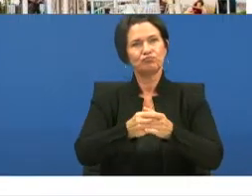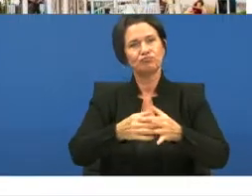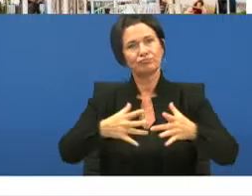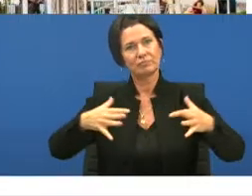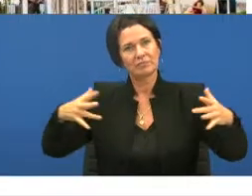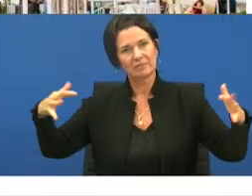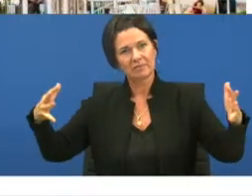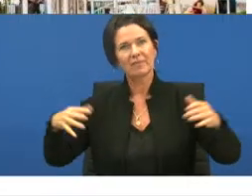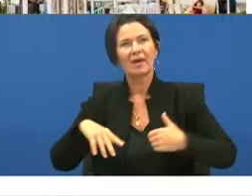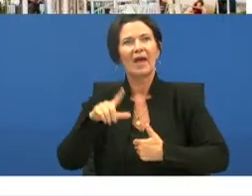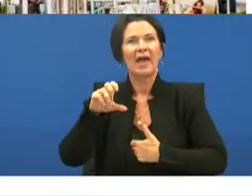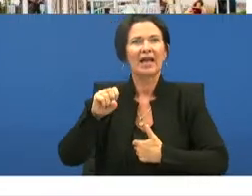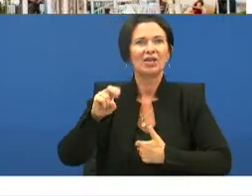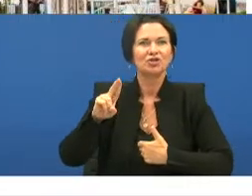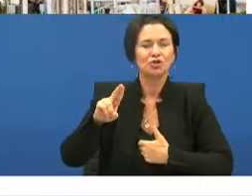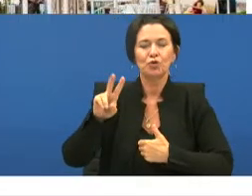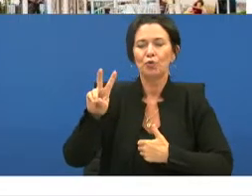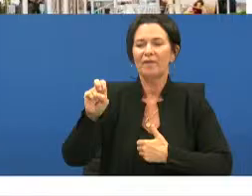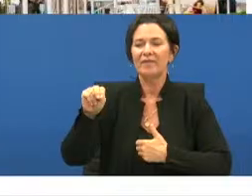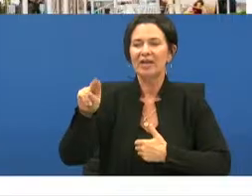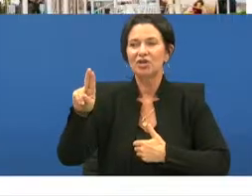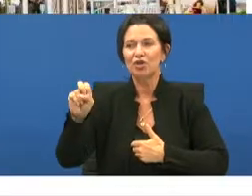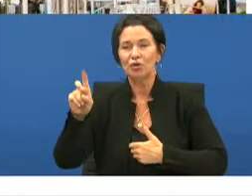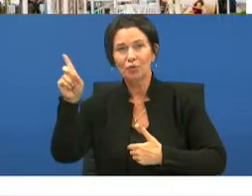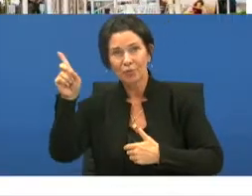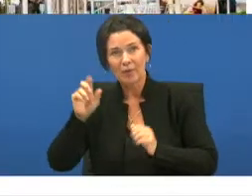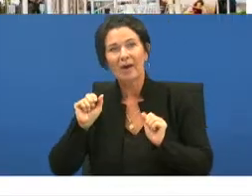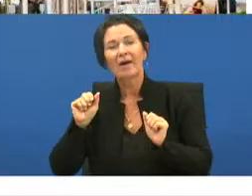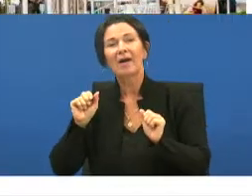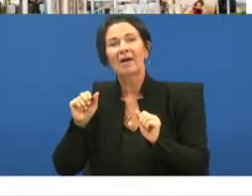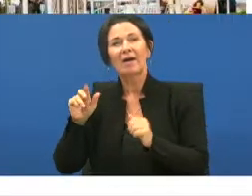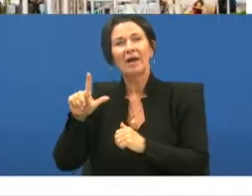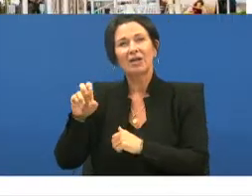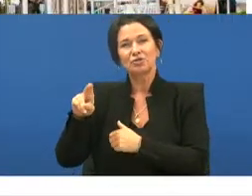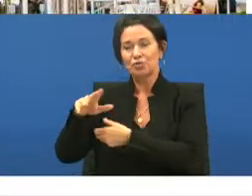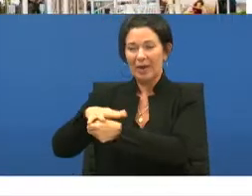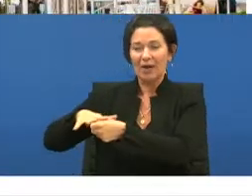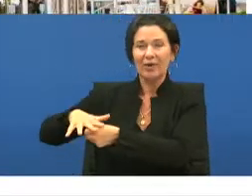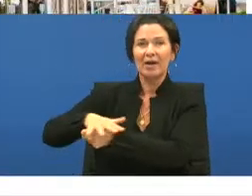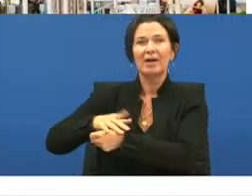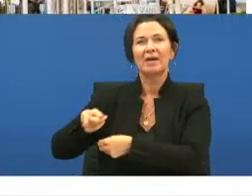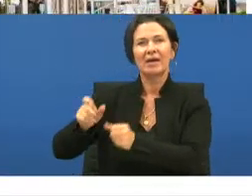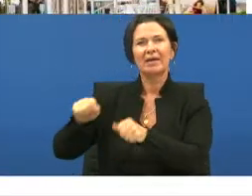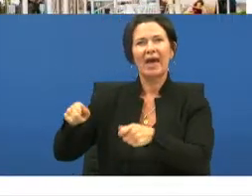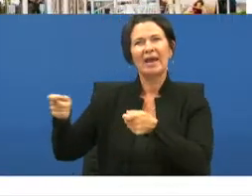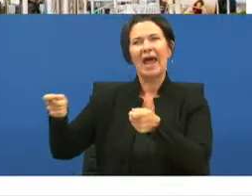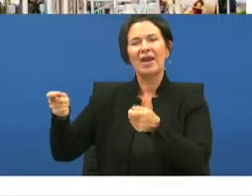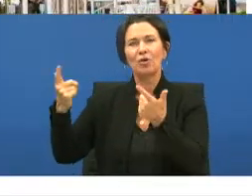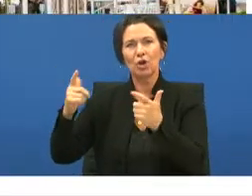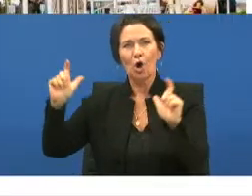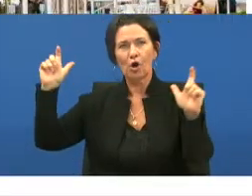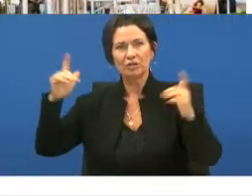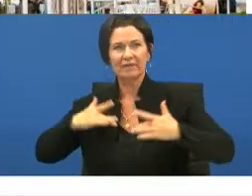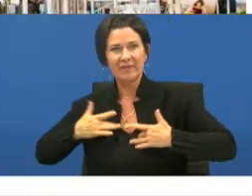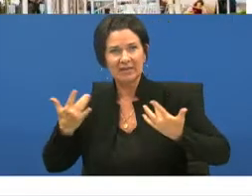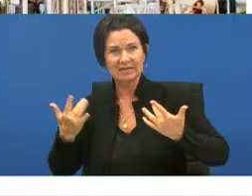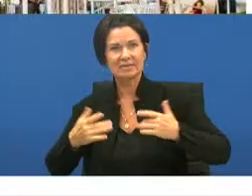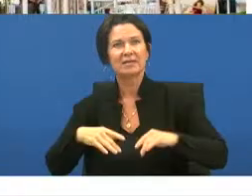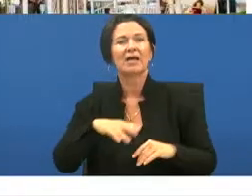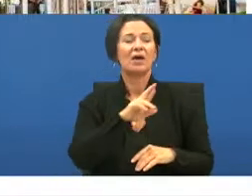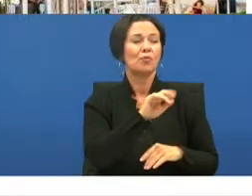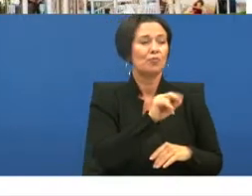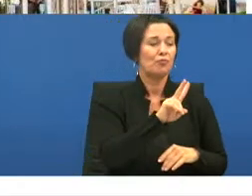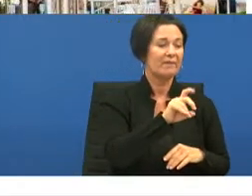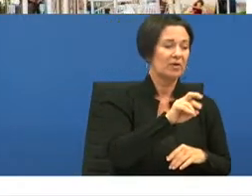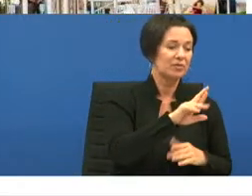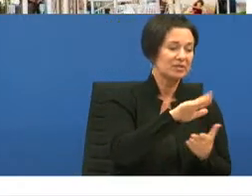the LSU Arena being able to handle the larger entertainment events, and then the River Center to host smaller entertainment and convention